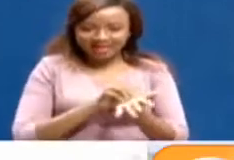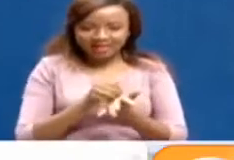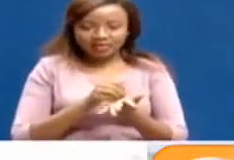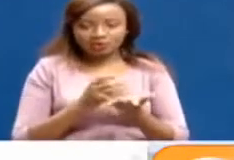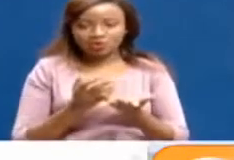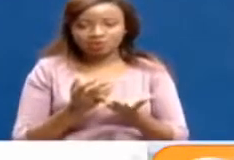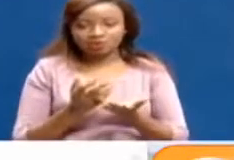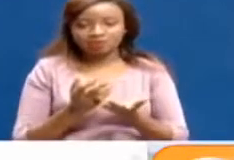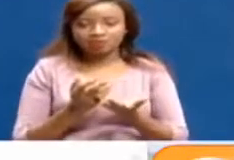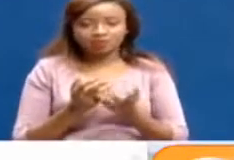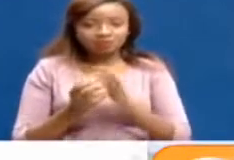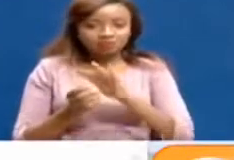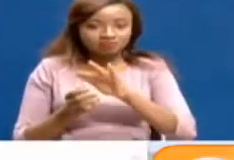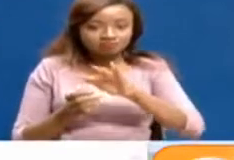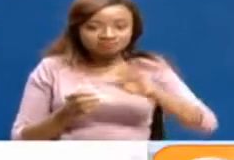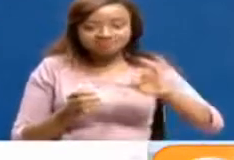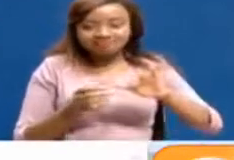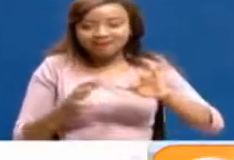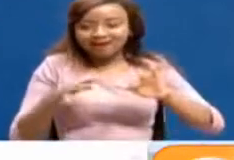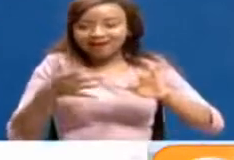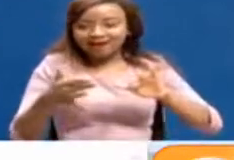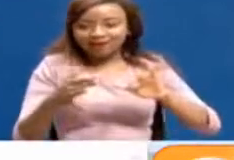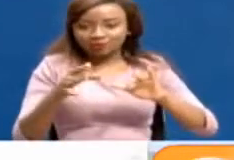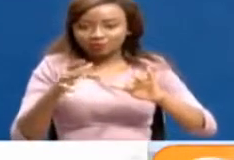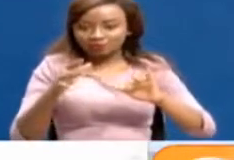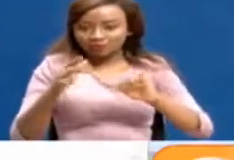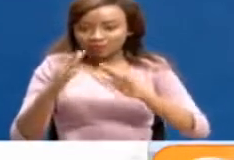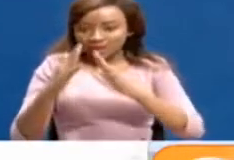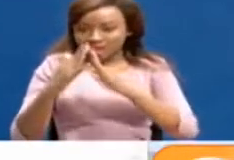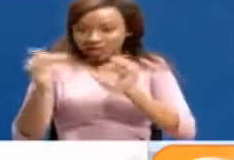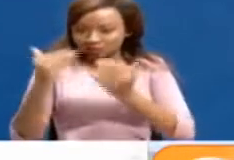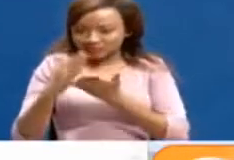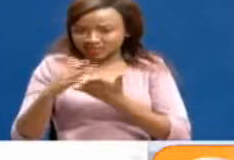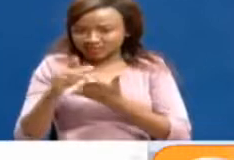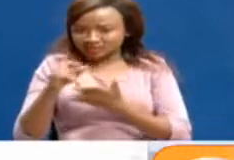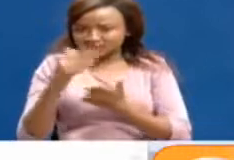rents, right, for vulnerable Kenyans. No, Jeff,